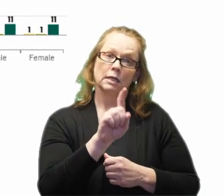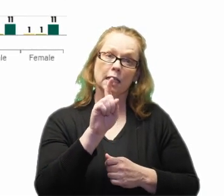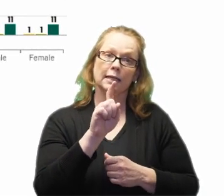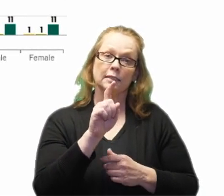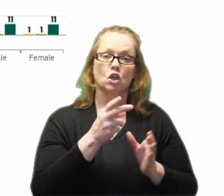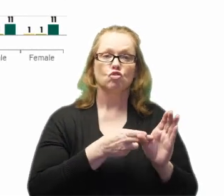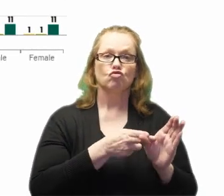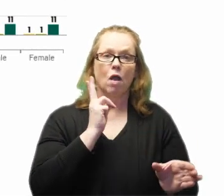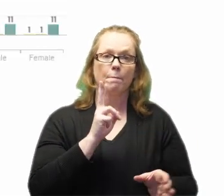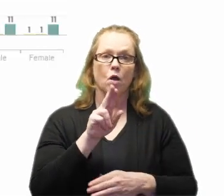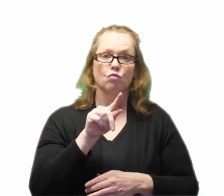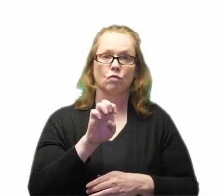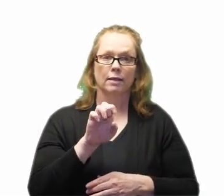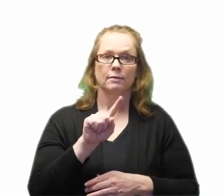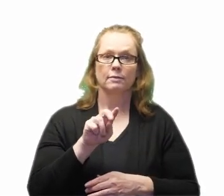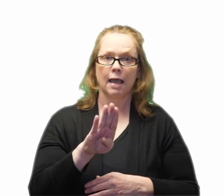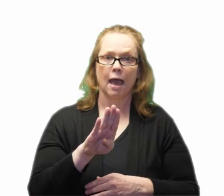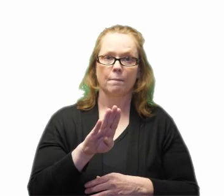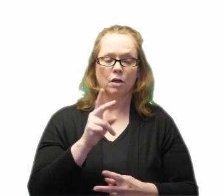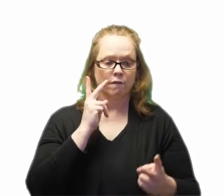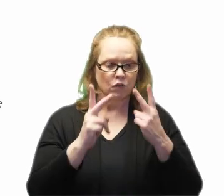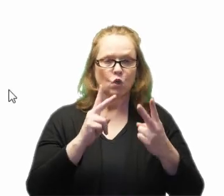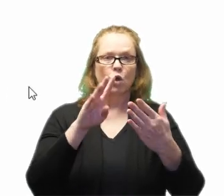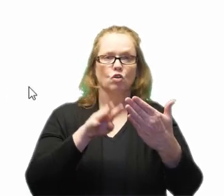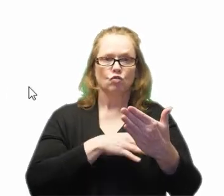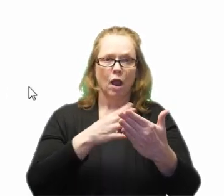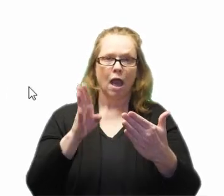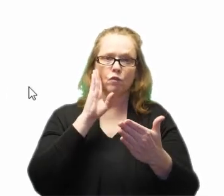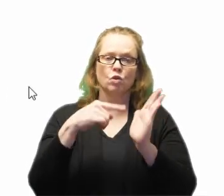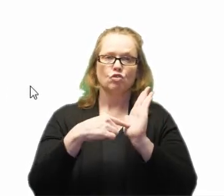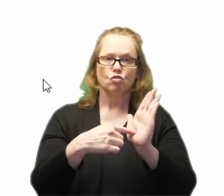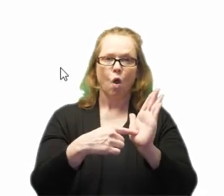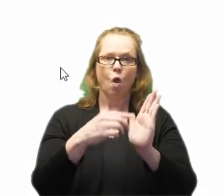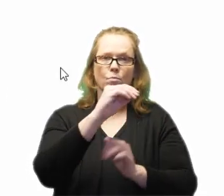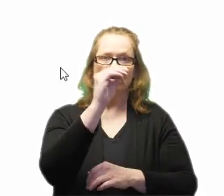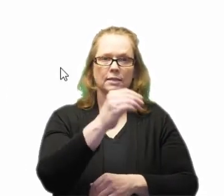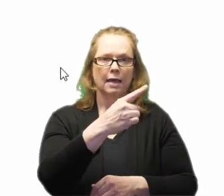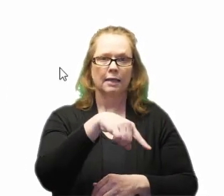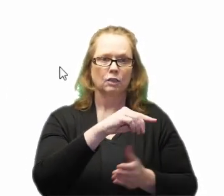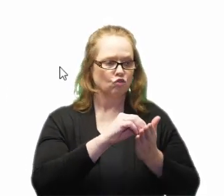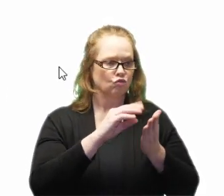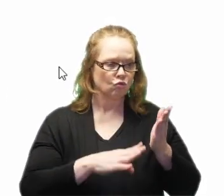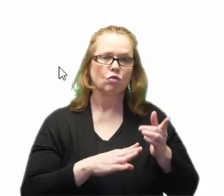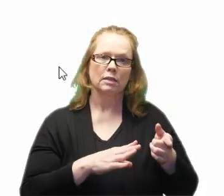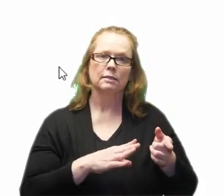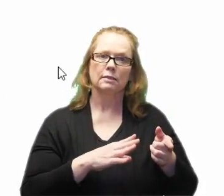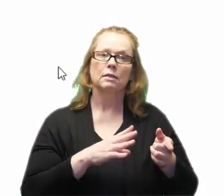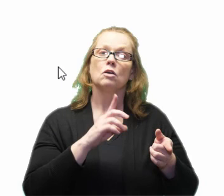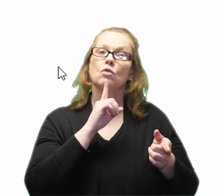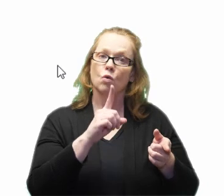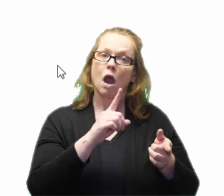Click the Dropout Rate tab to view a graph that shows the percentage of students who